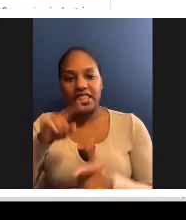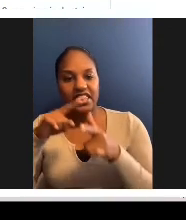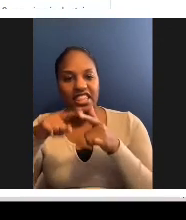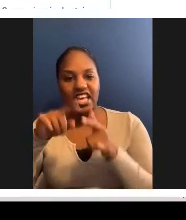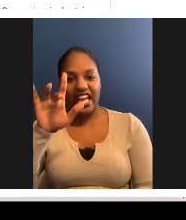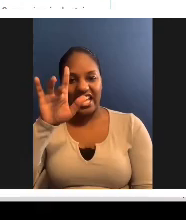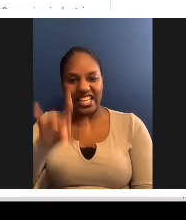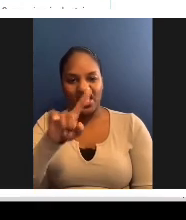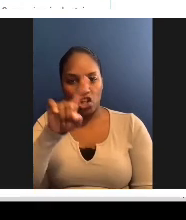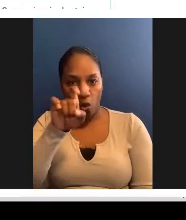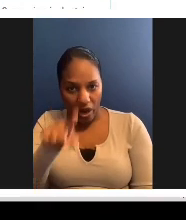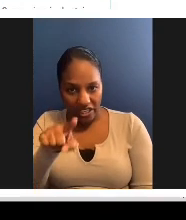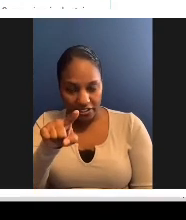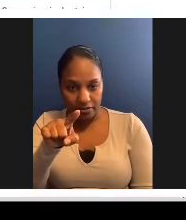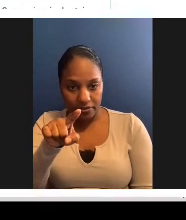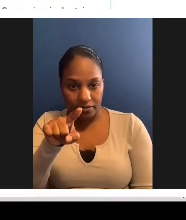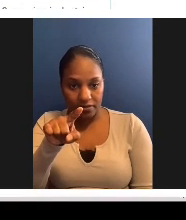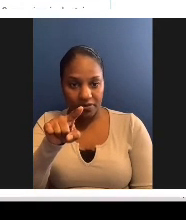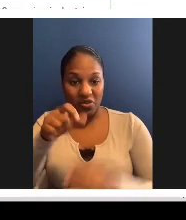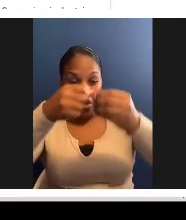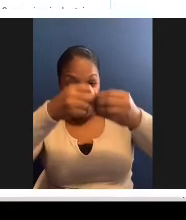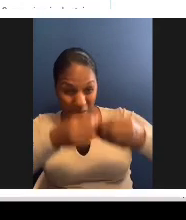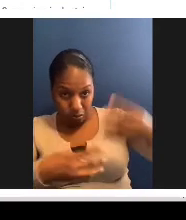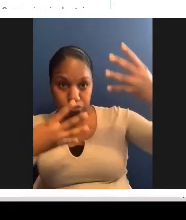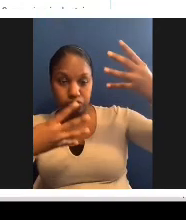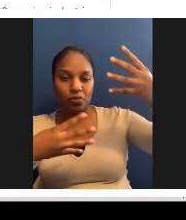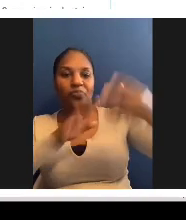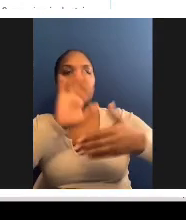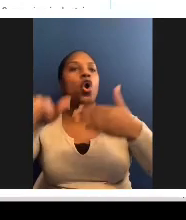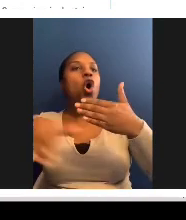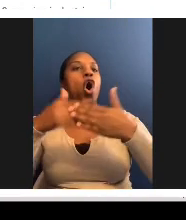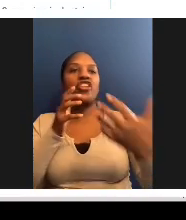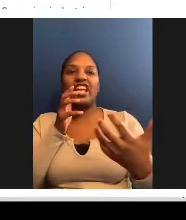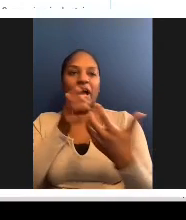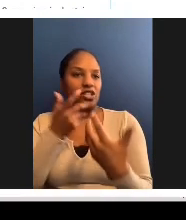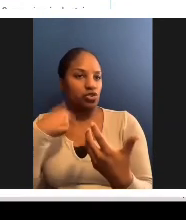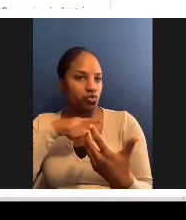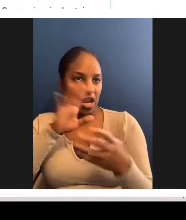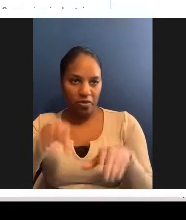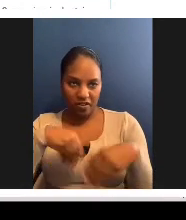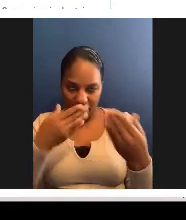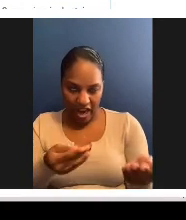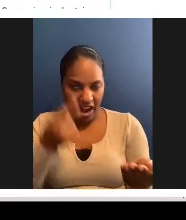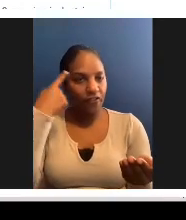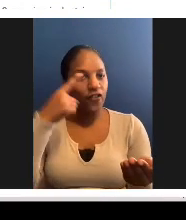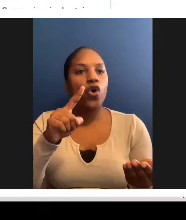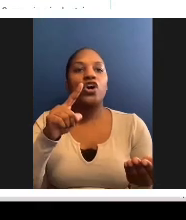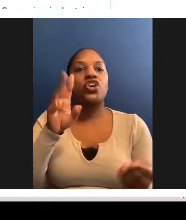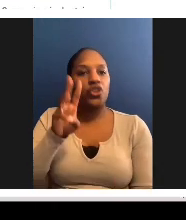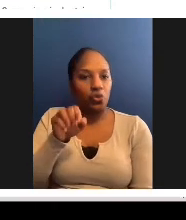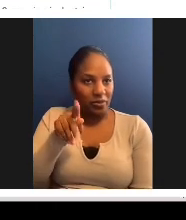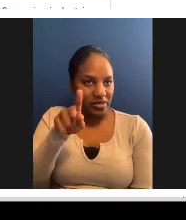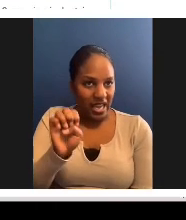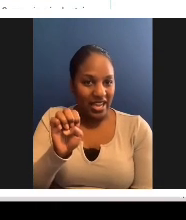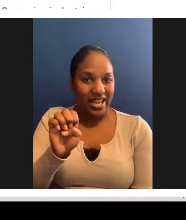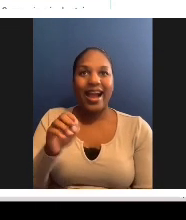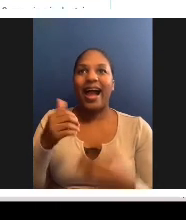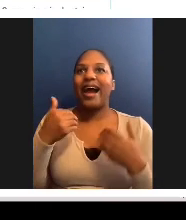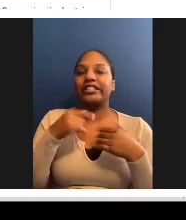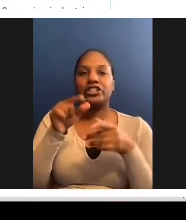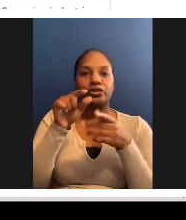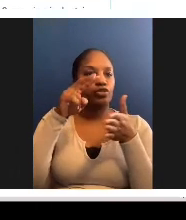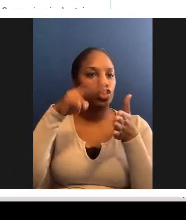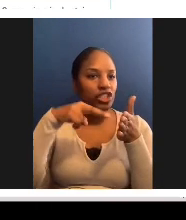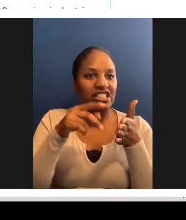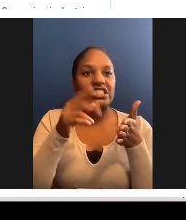the accommodations that we provide for the website. So it has like text to speech. It also has a feature where